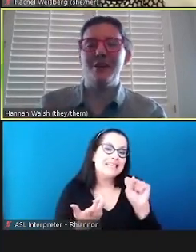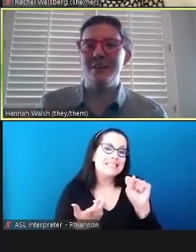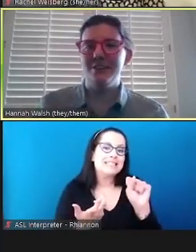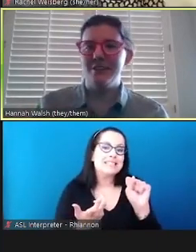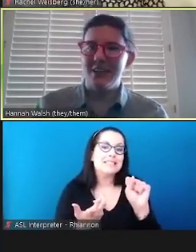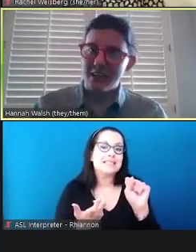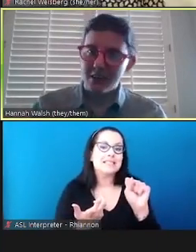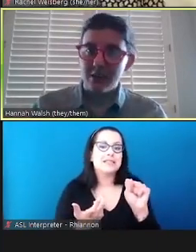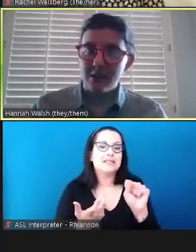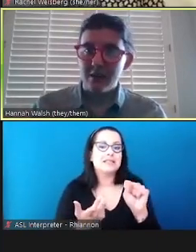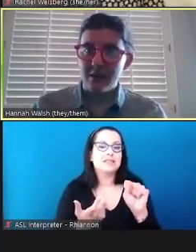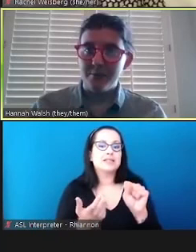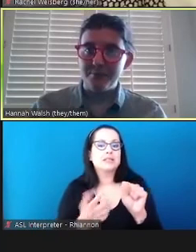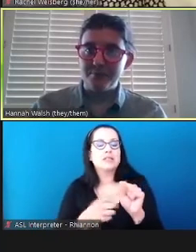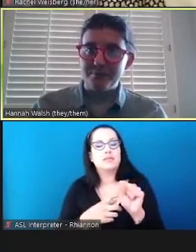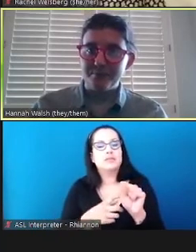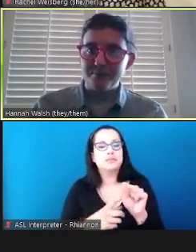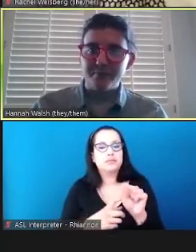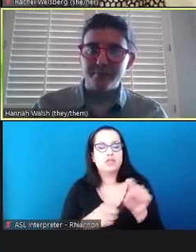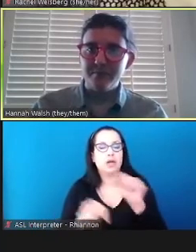preferred accommodation like